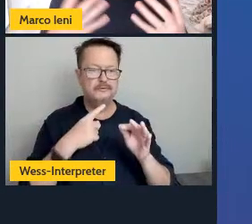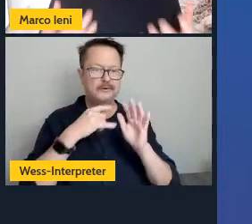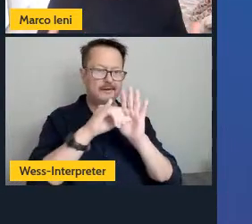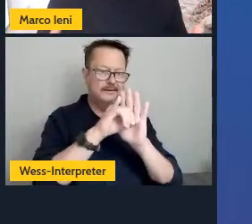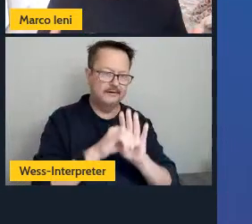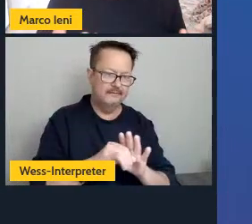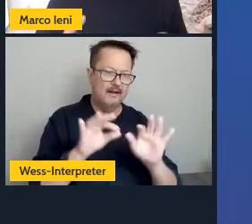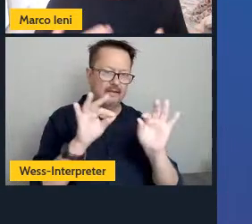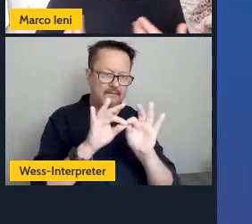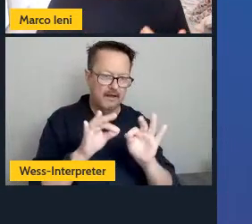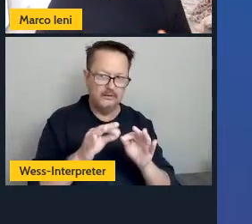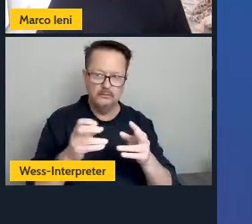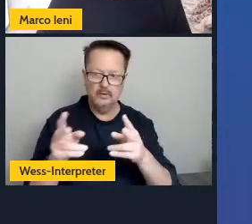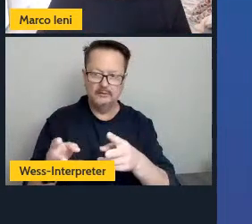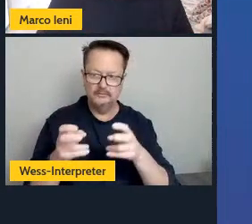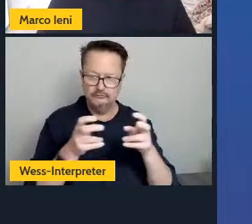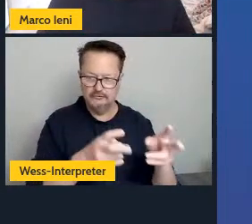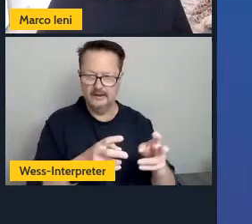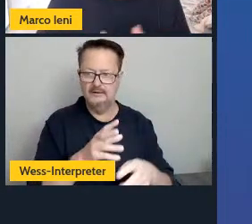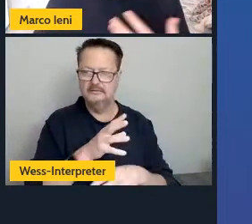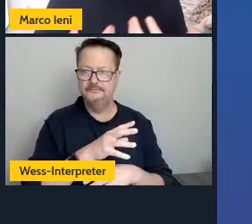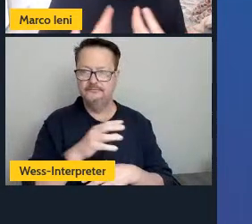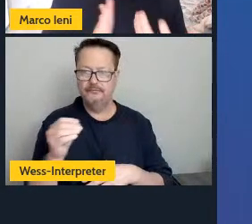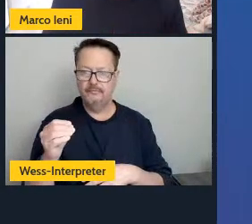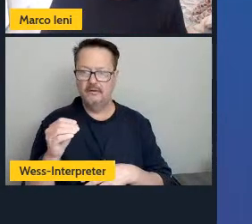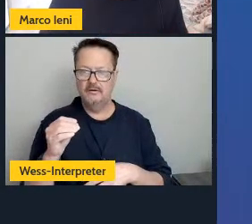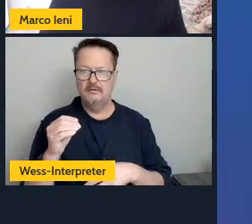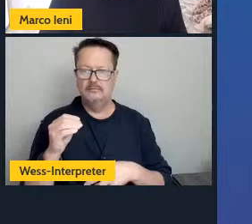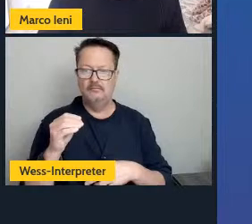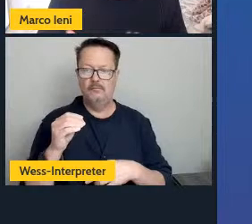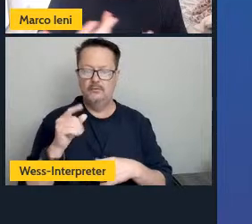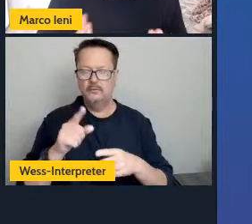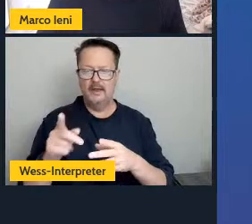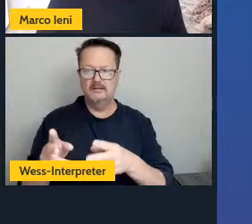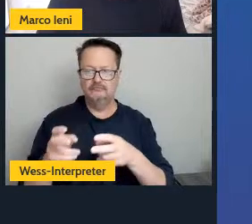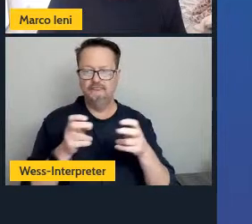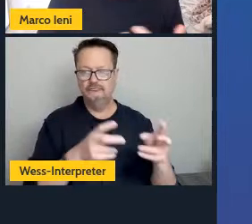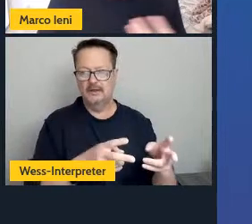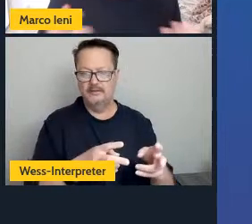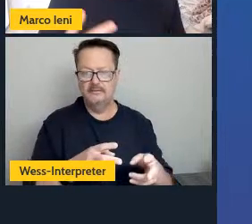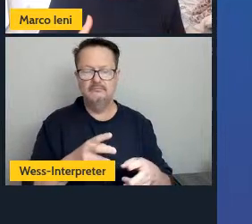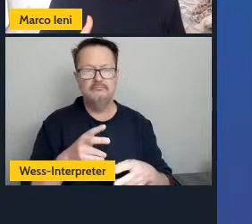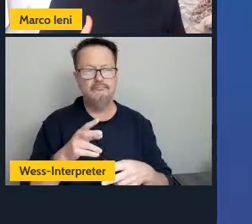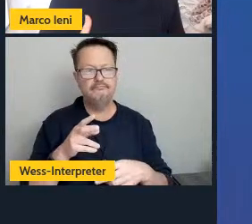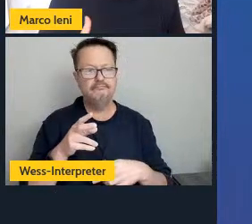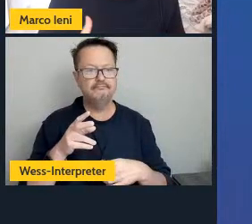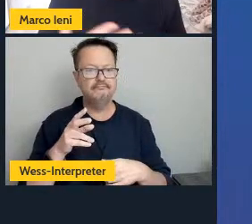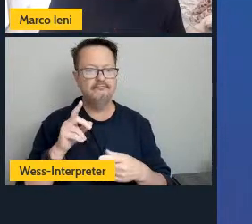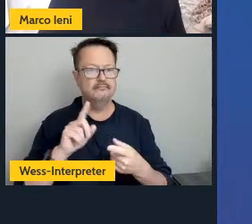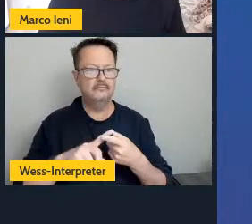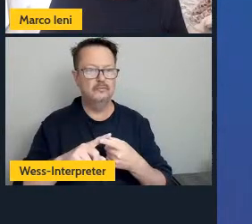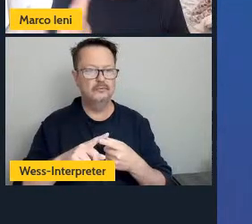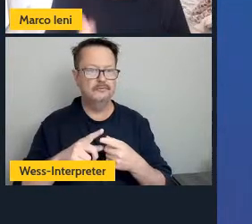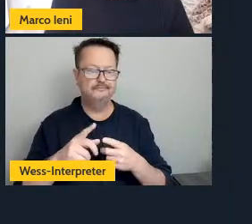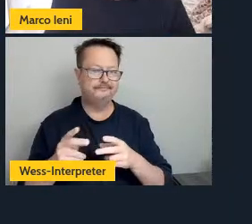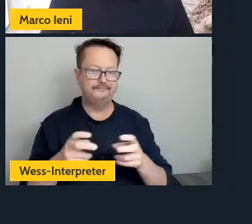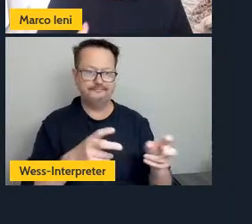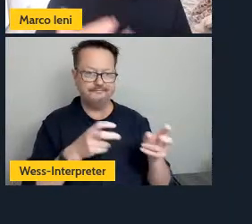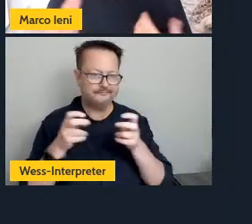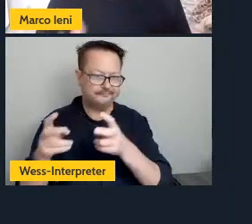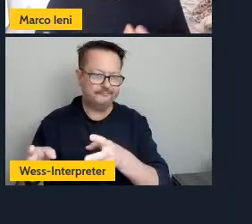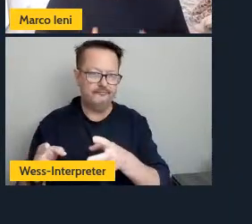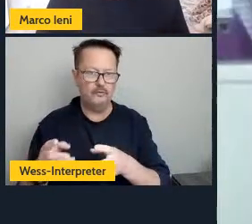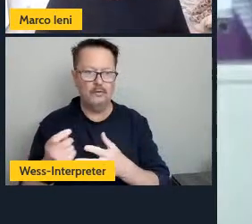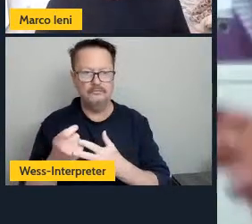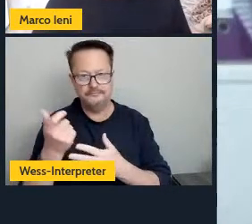want to extract, and you can extract them into variables of extract. For example, I created